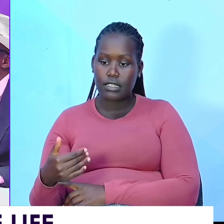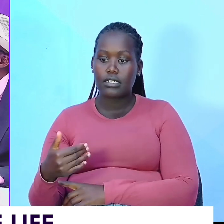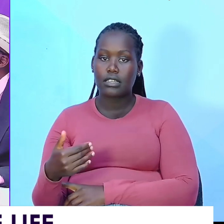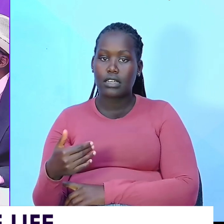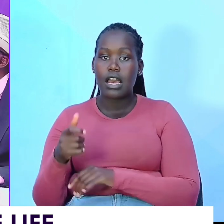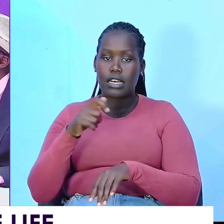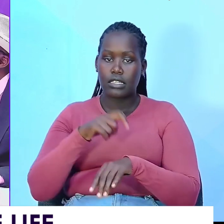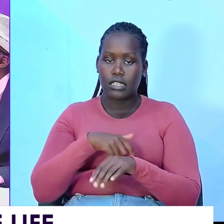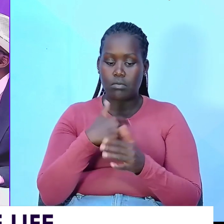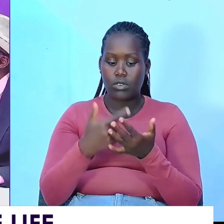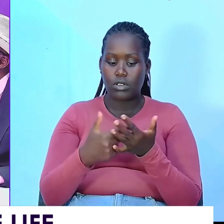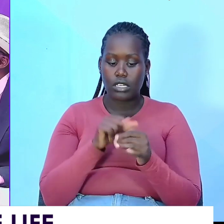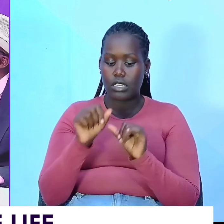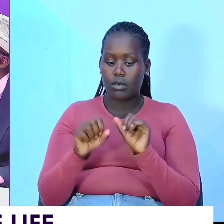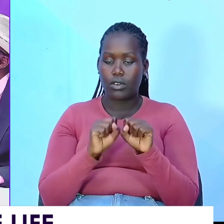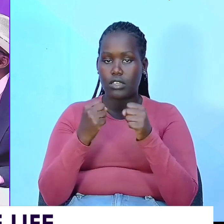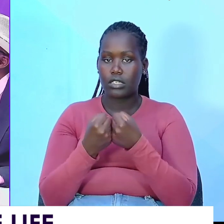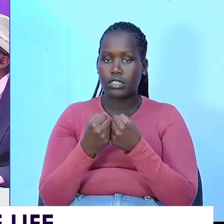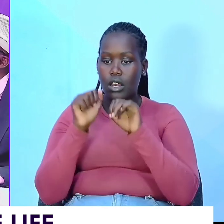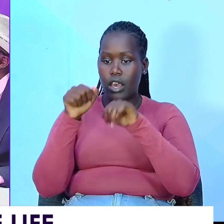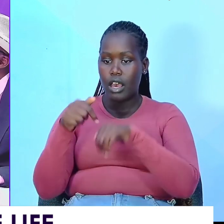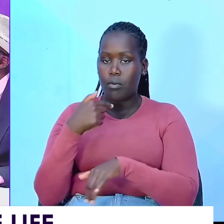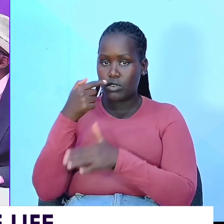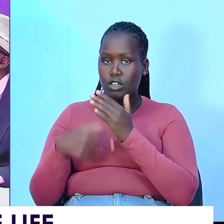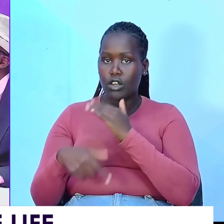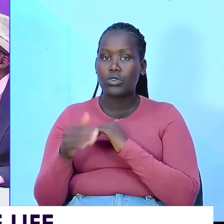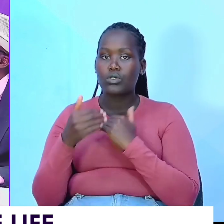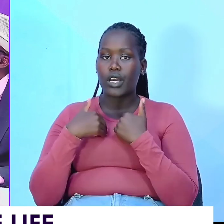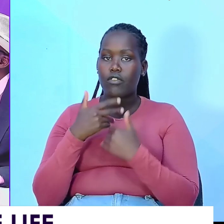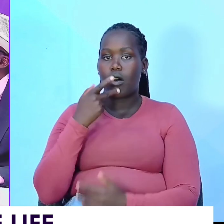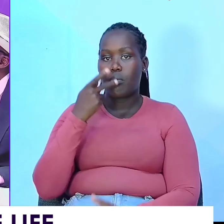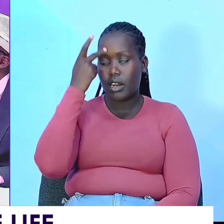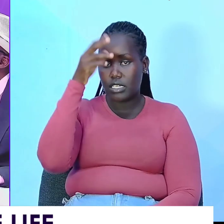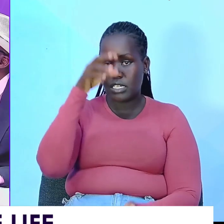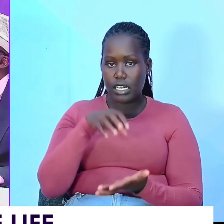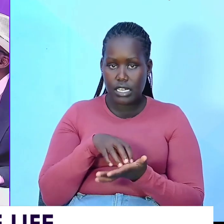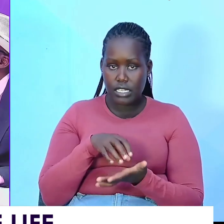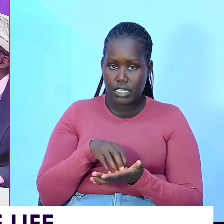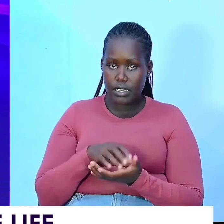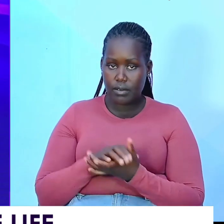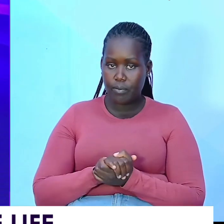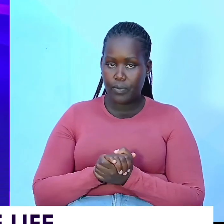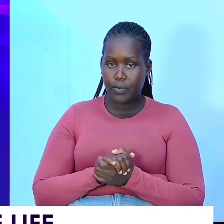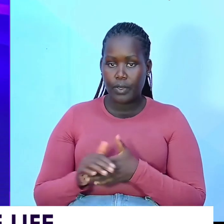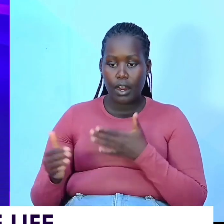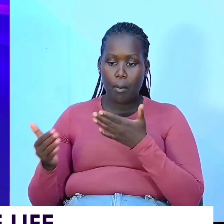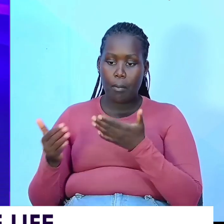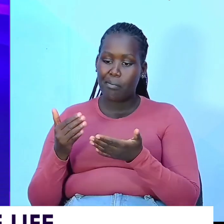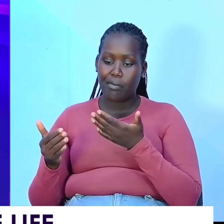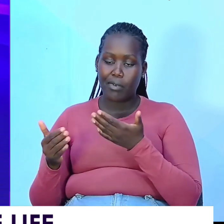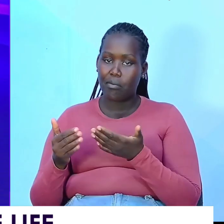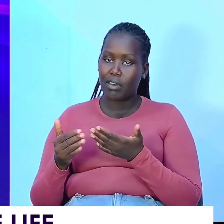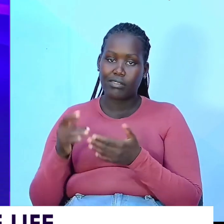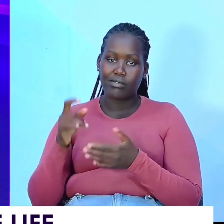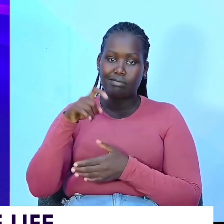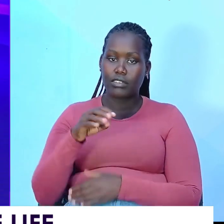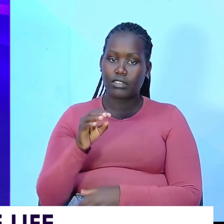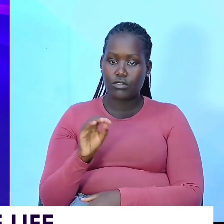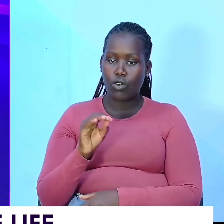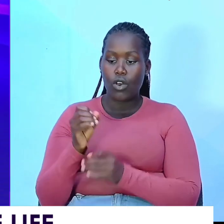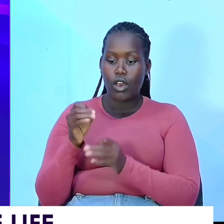at the society, you're able to tell that there is a parenting crisis? It may not be automatically obvious if you just